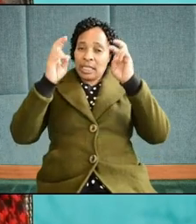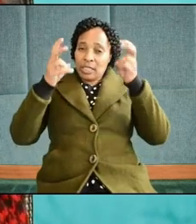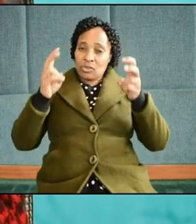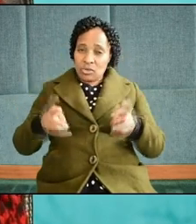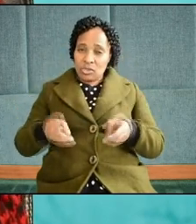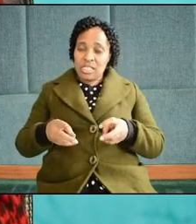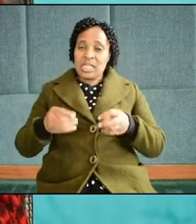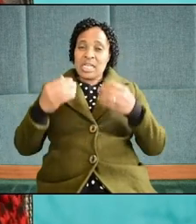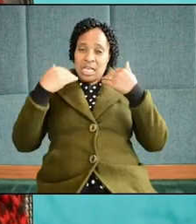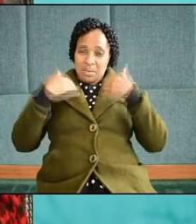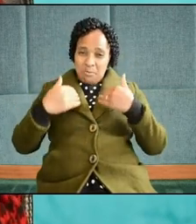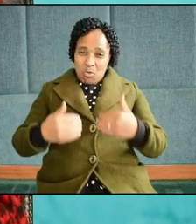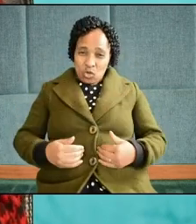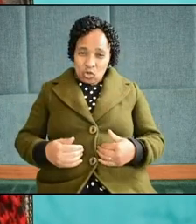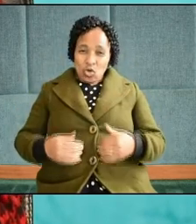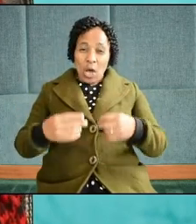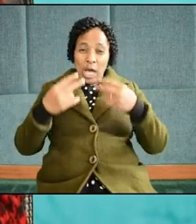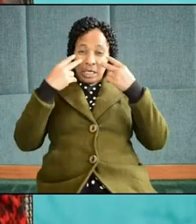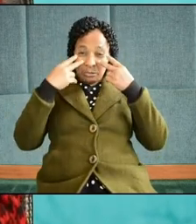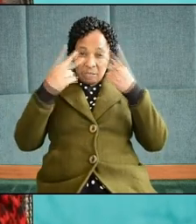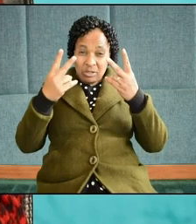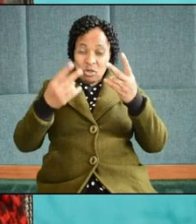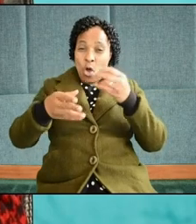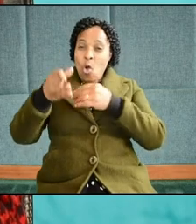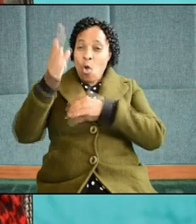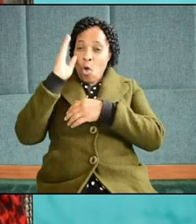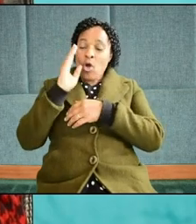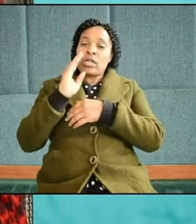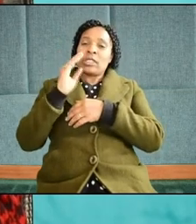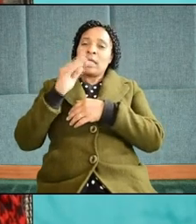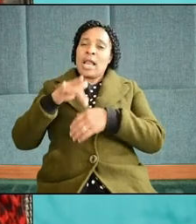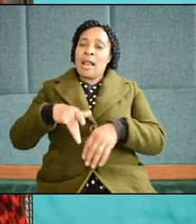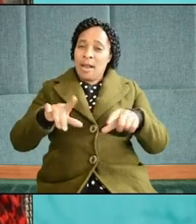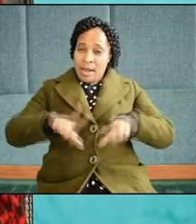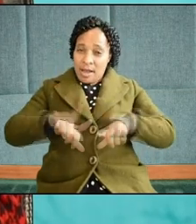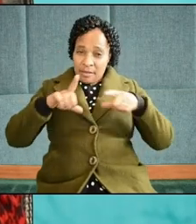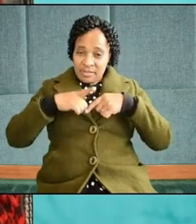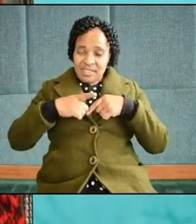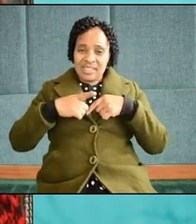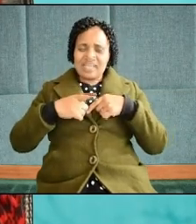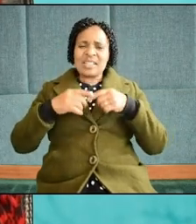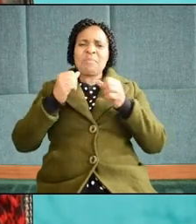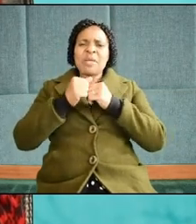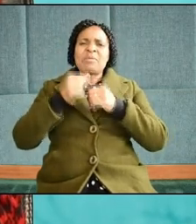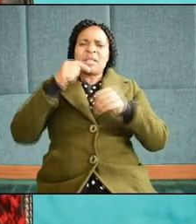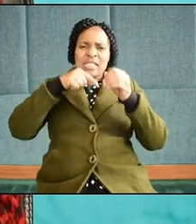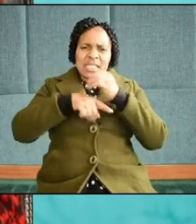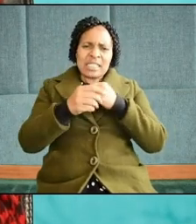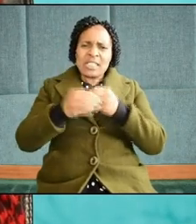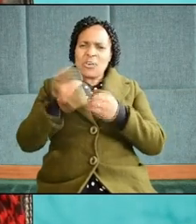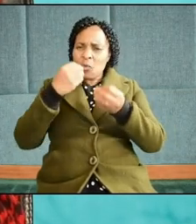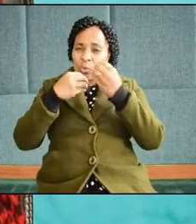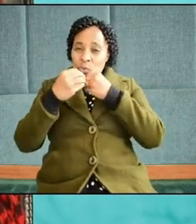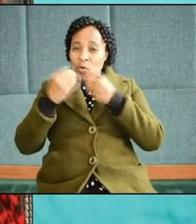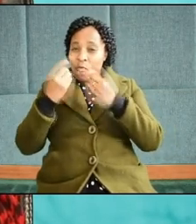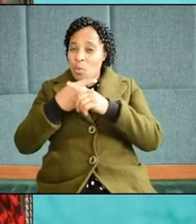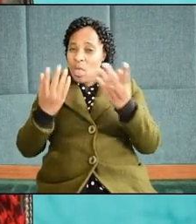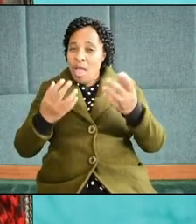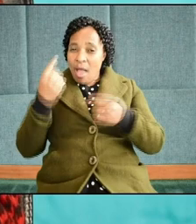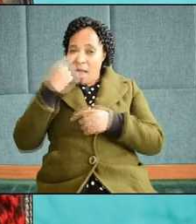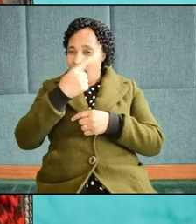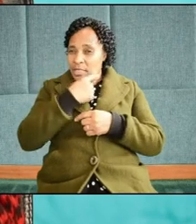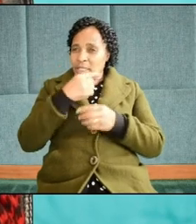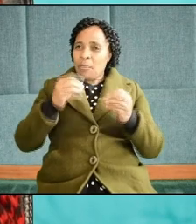entitled, Immortal, Invisible, God Only Wise. In light inaccessible, hid from our eyes. Most